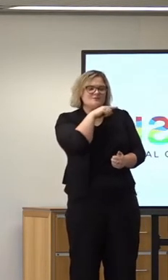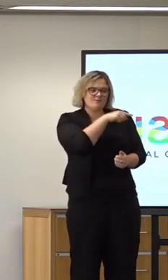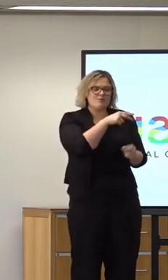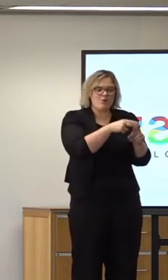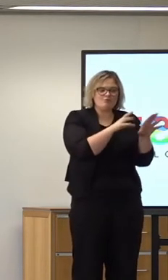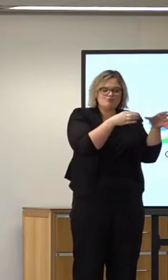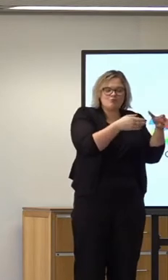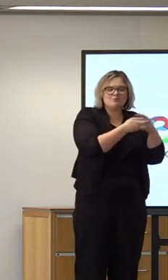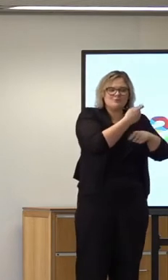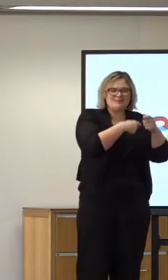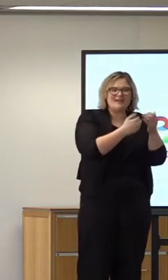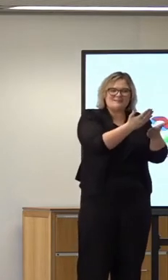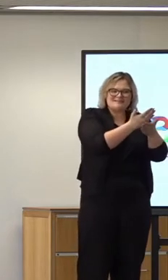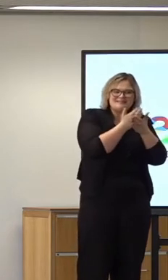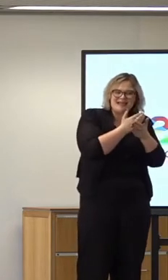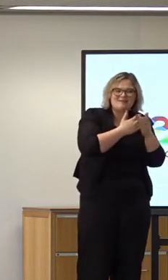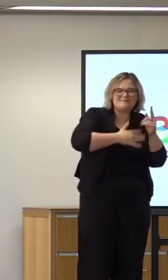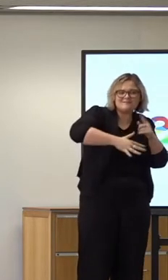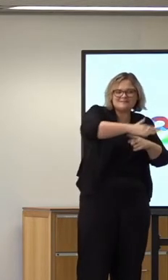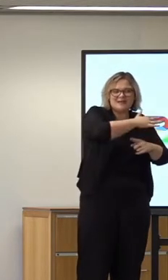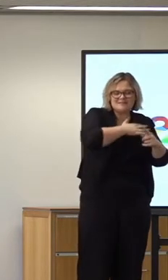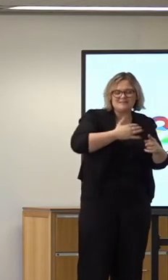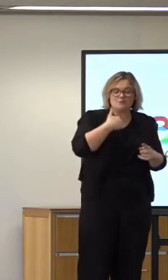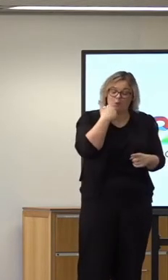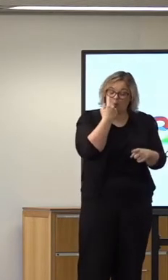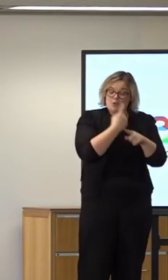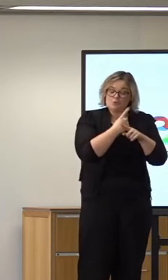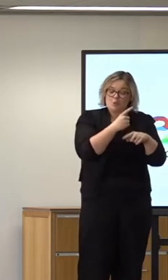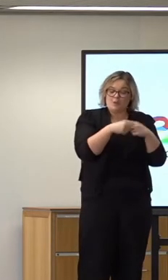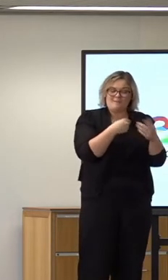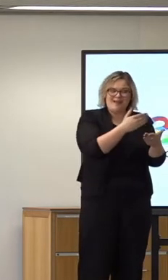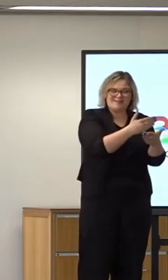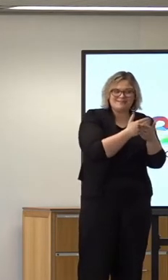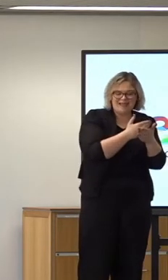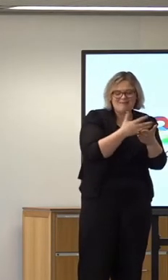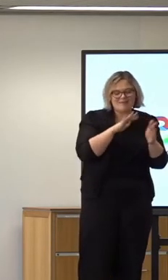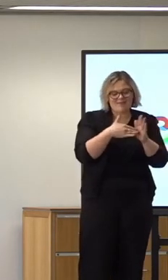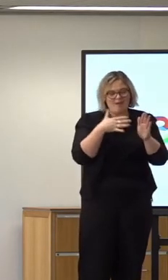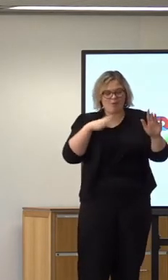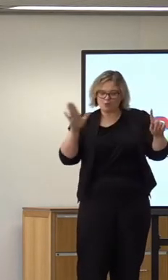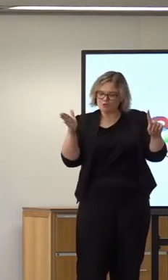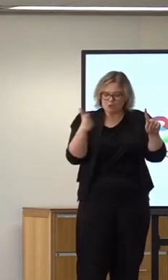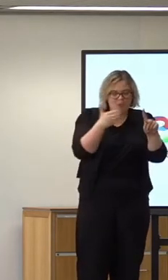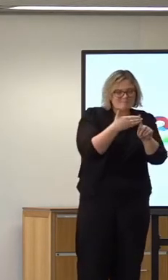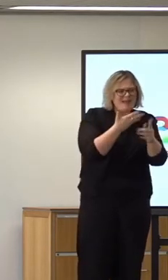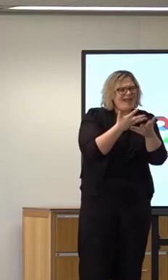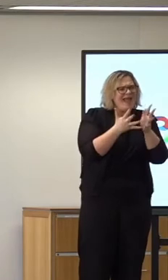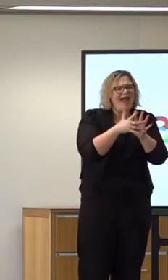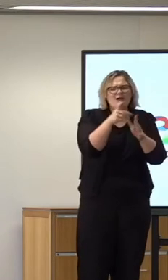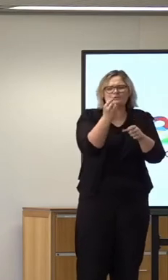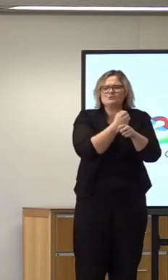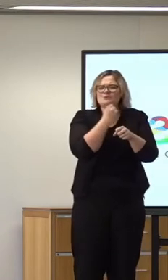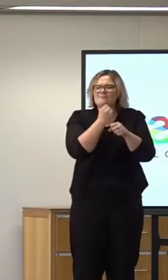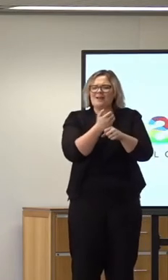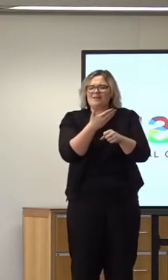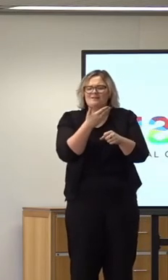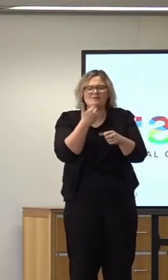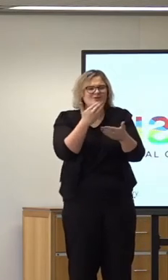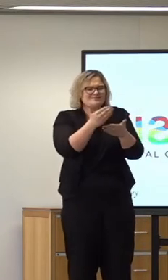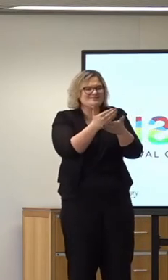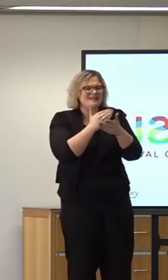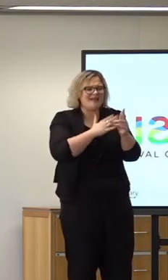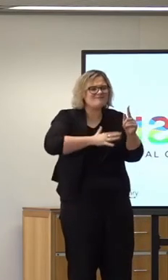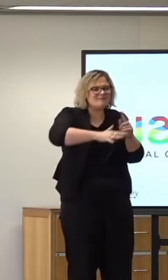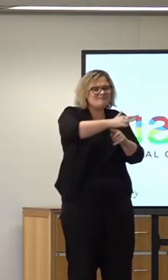We talk about safety a lot, and I'd like to come back to that too. But, you know, how you design these, you know, prototype these environments